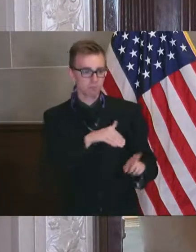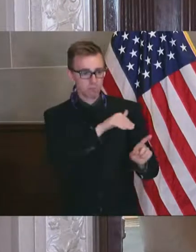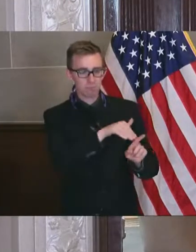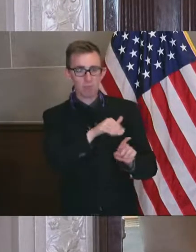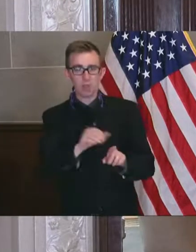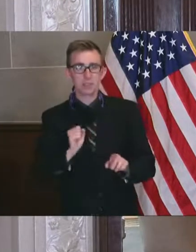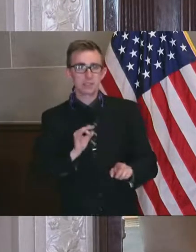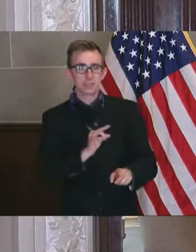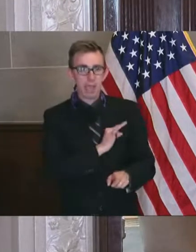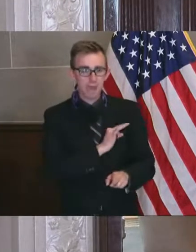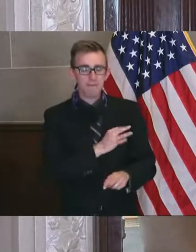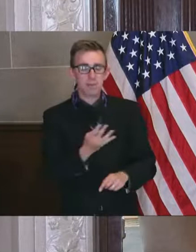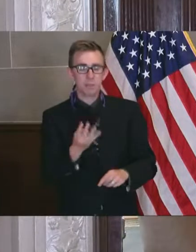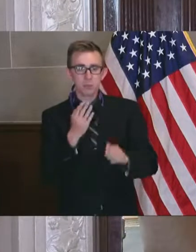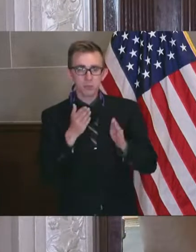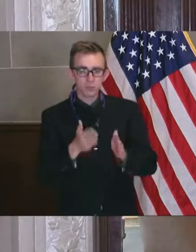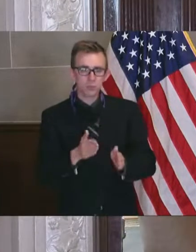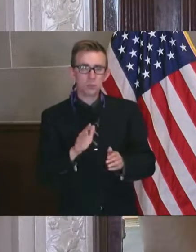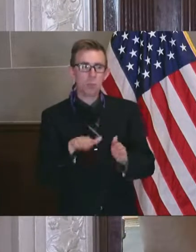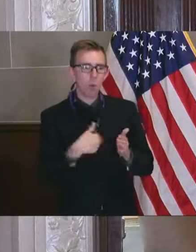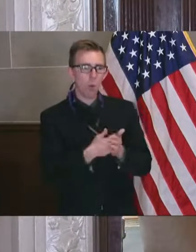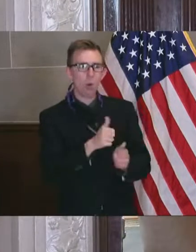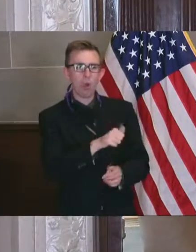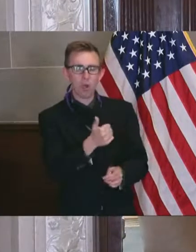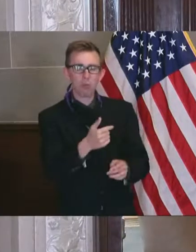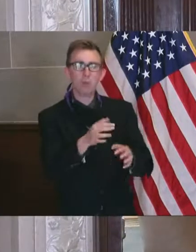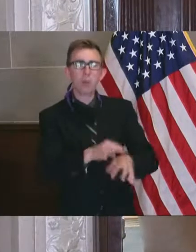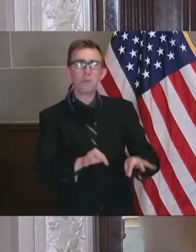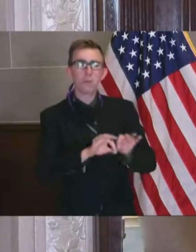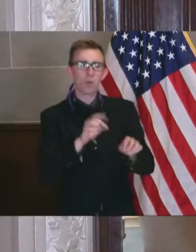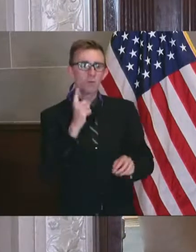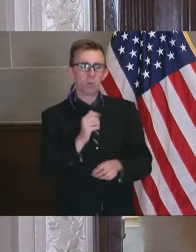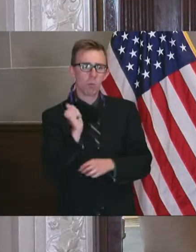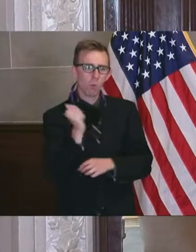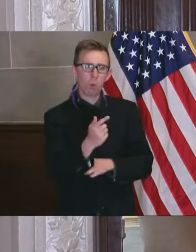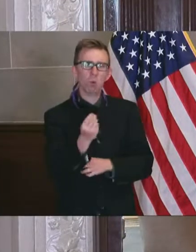staff, offenders, and others, it is important for all